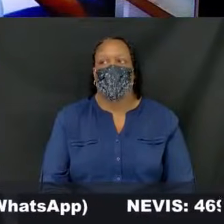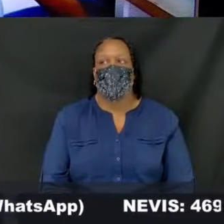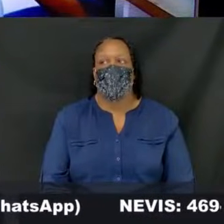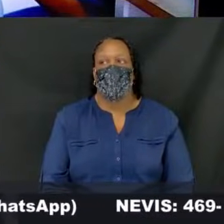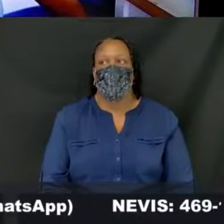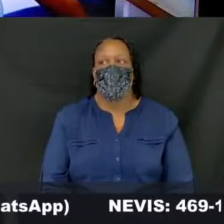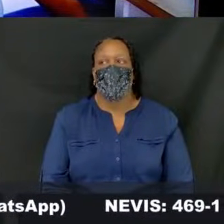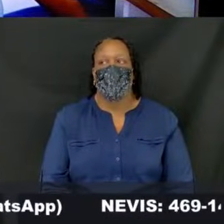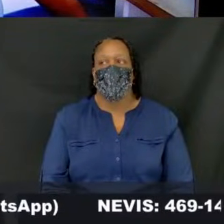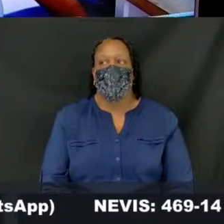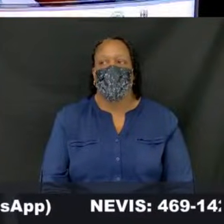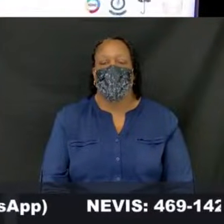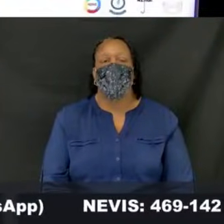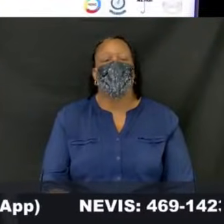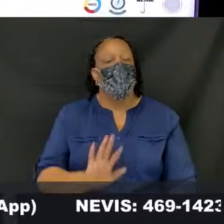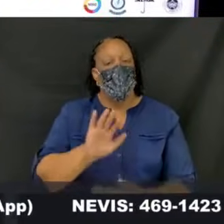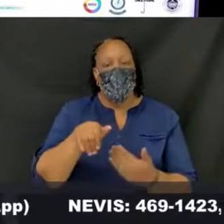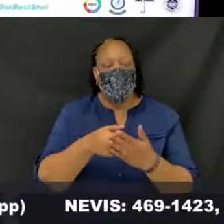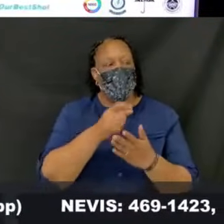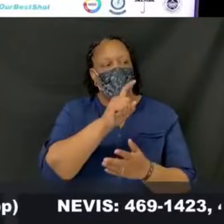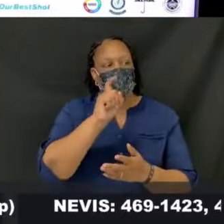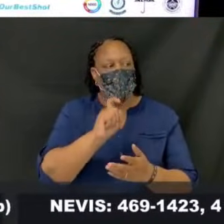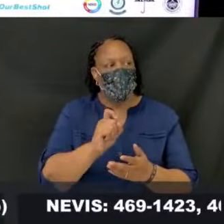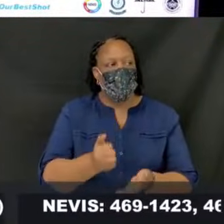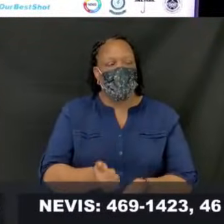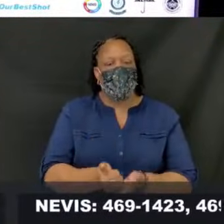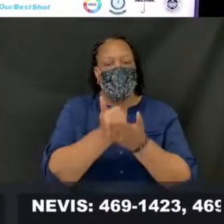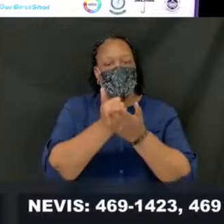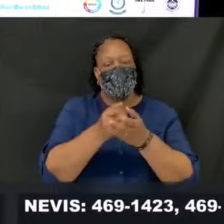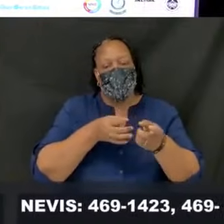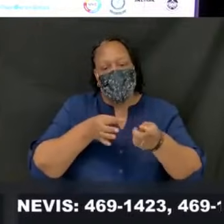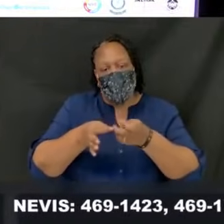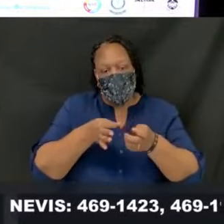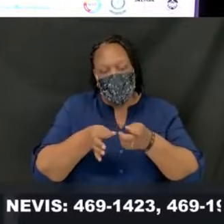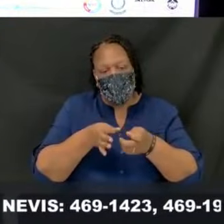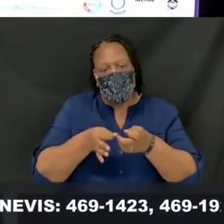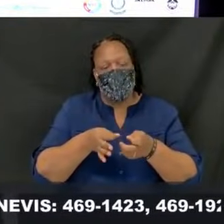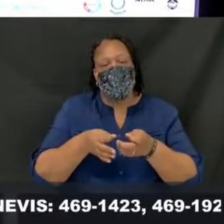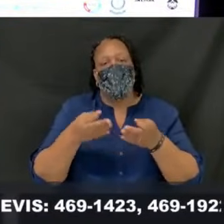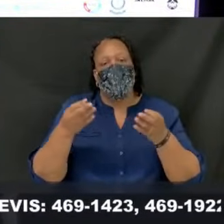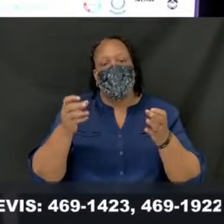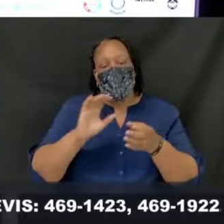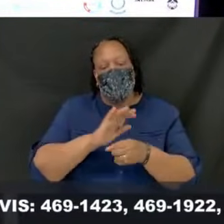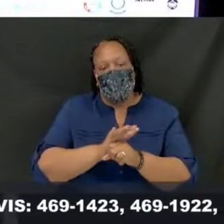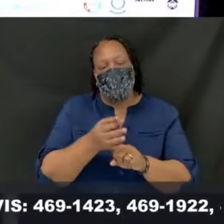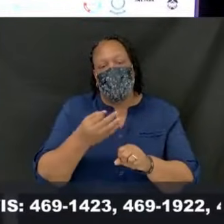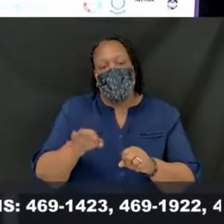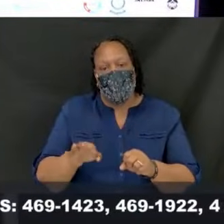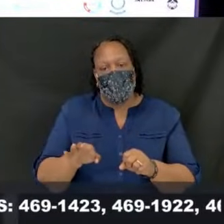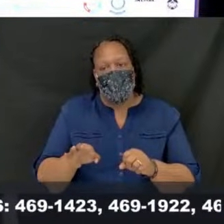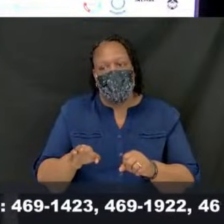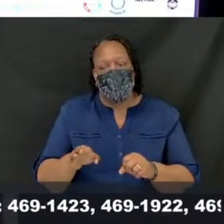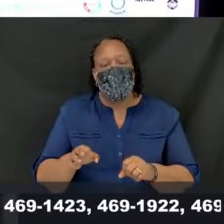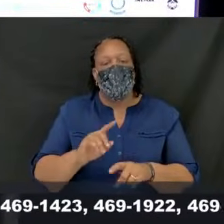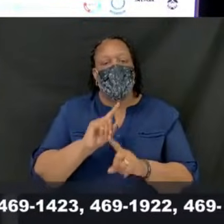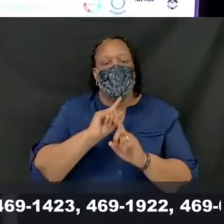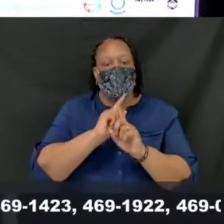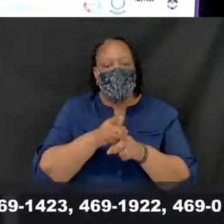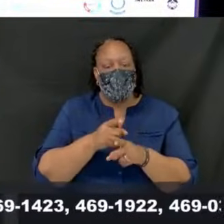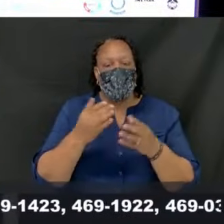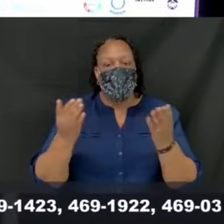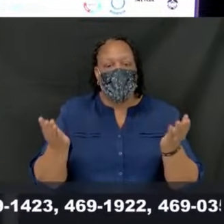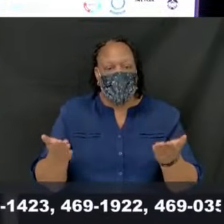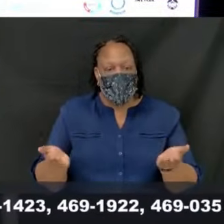the COVID-19 pandemic, and the answers that are provided here, we try our best from